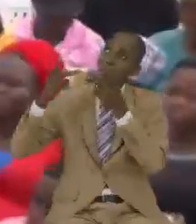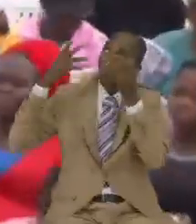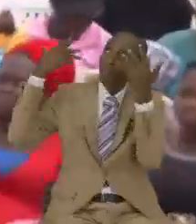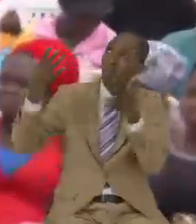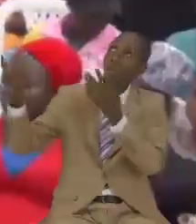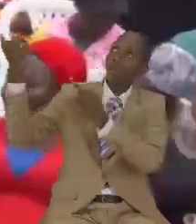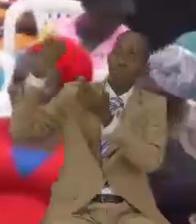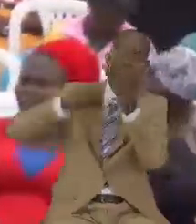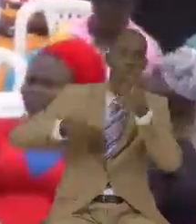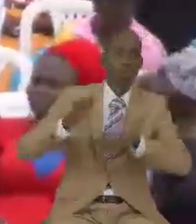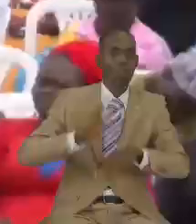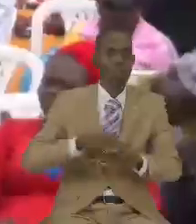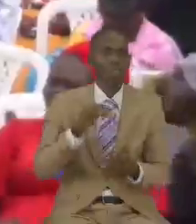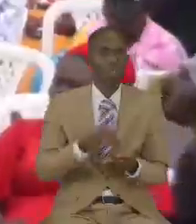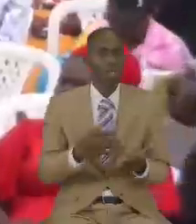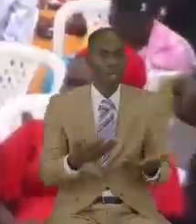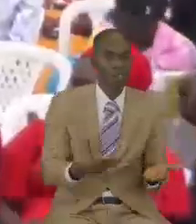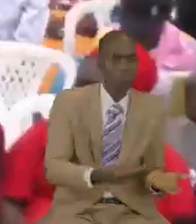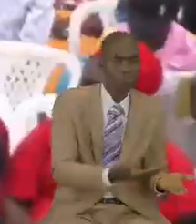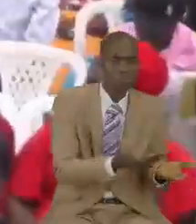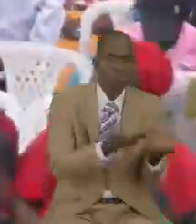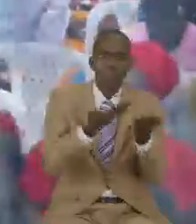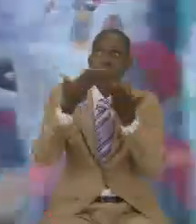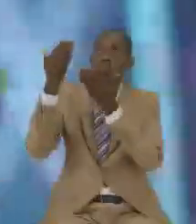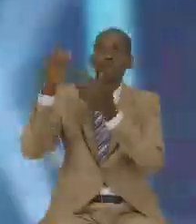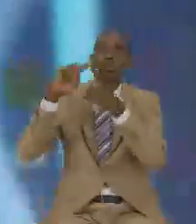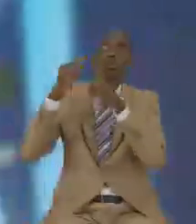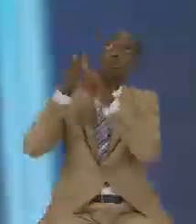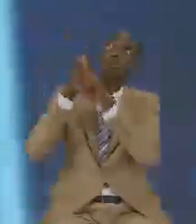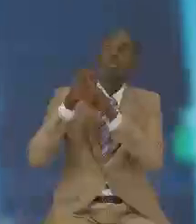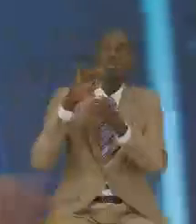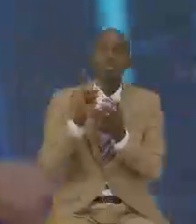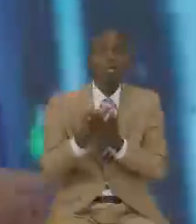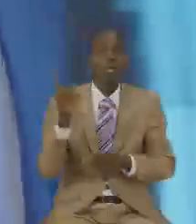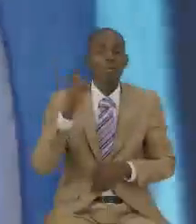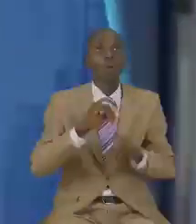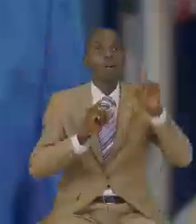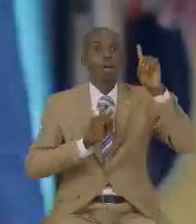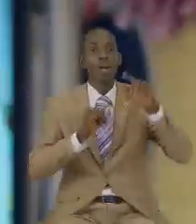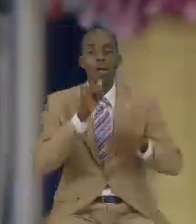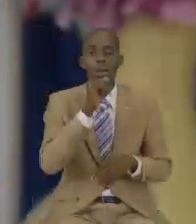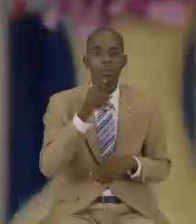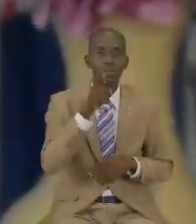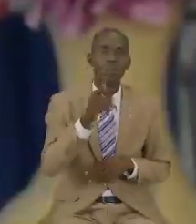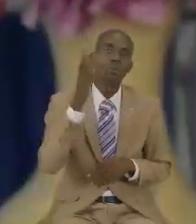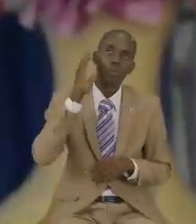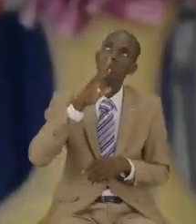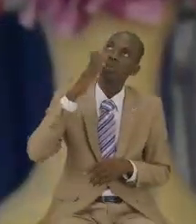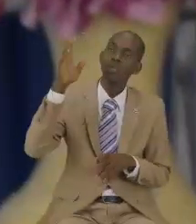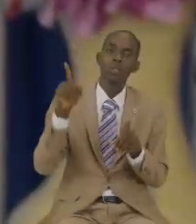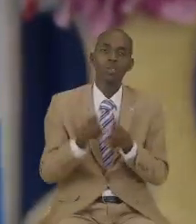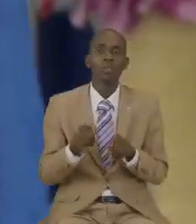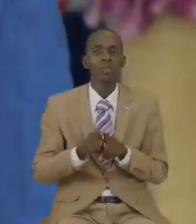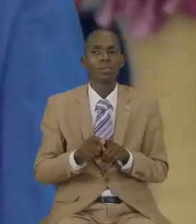come again and take you to myself, so that where I am, there you will be. I